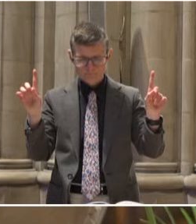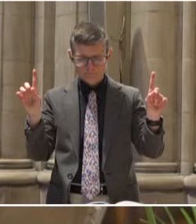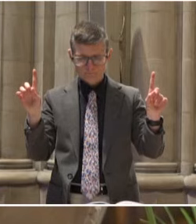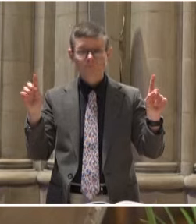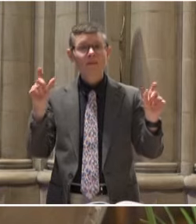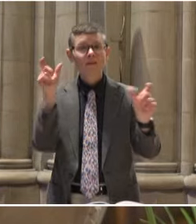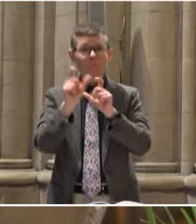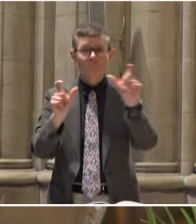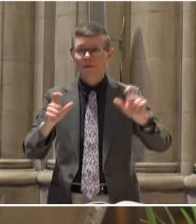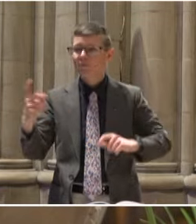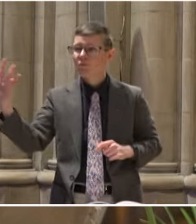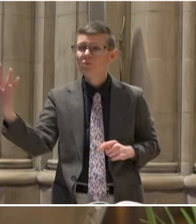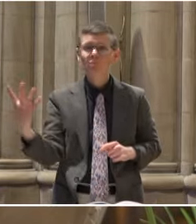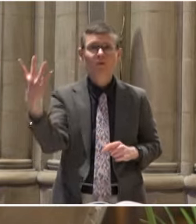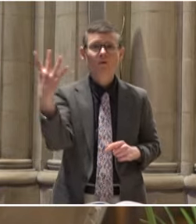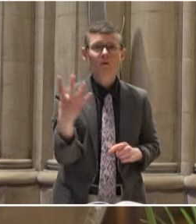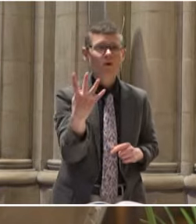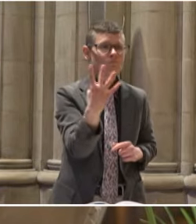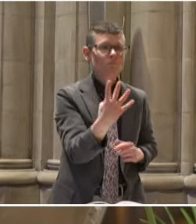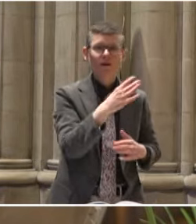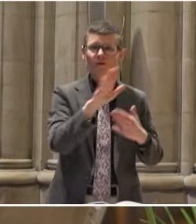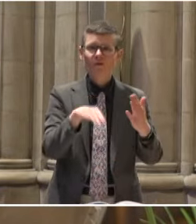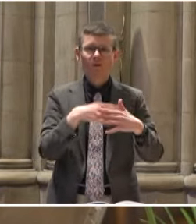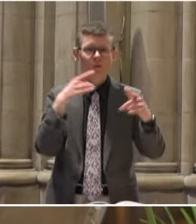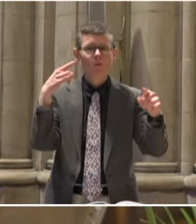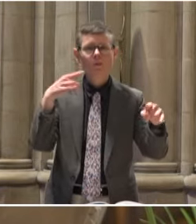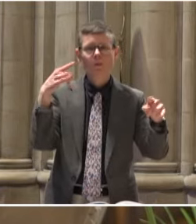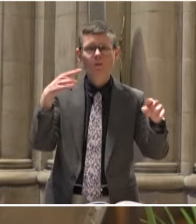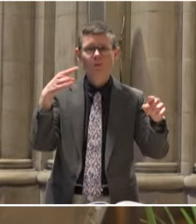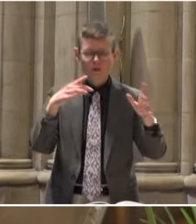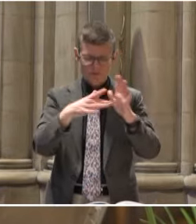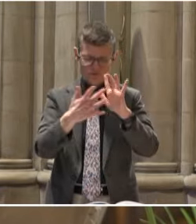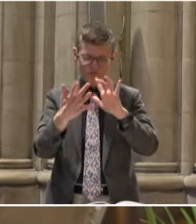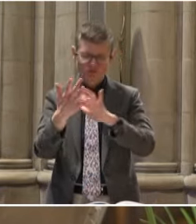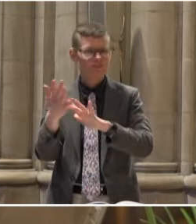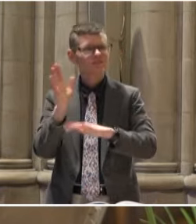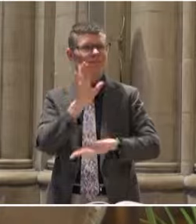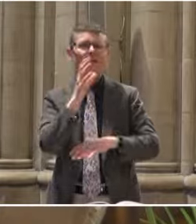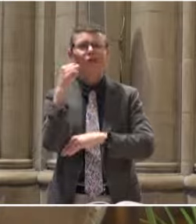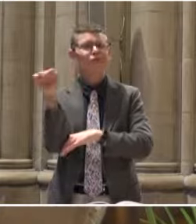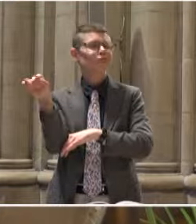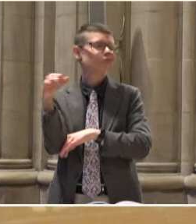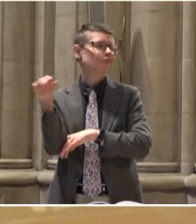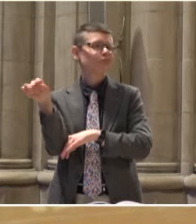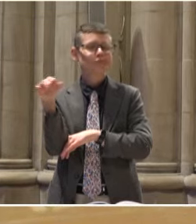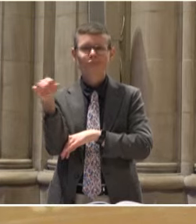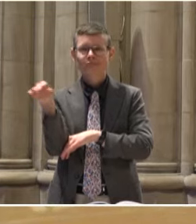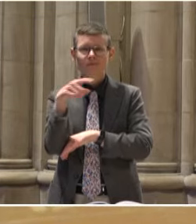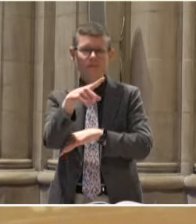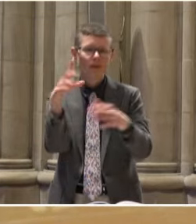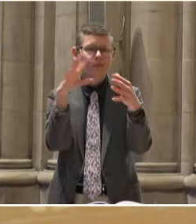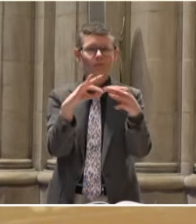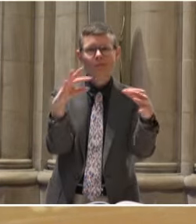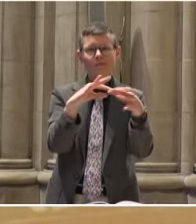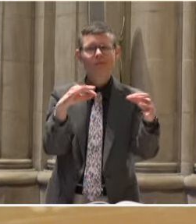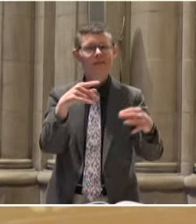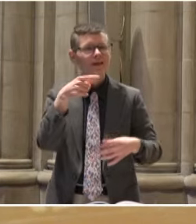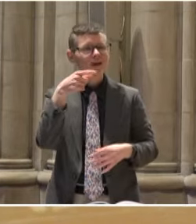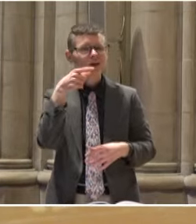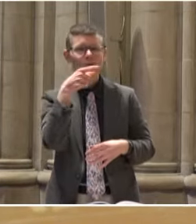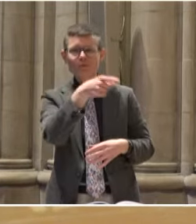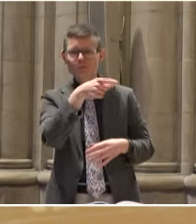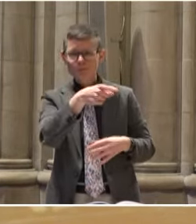Those who passed by derided Jesus, shaking their heads and saying, "You